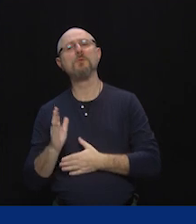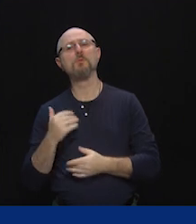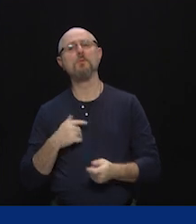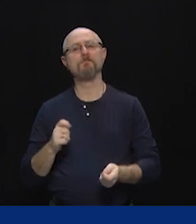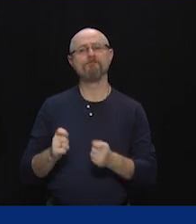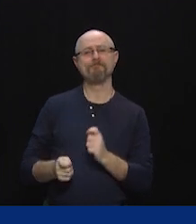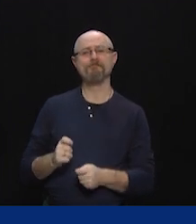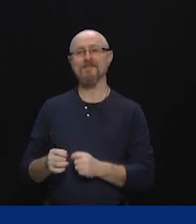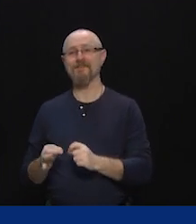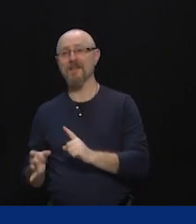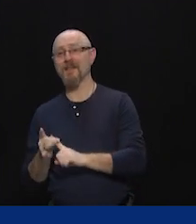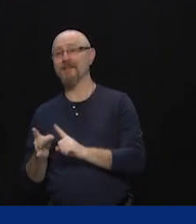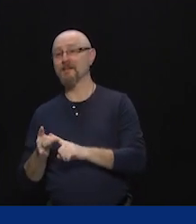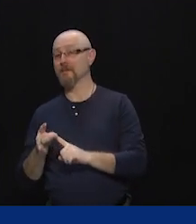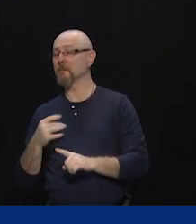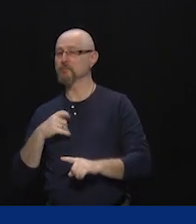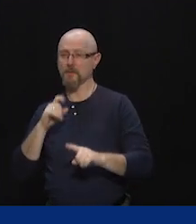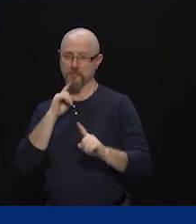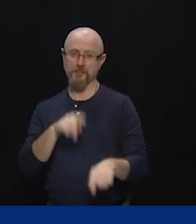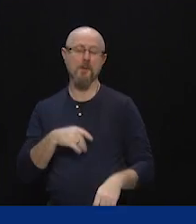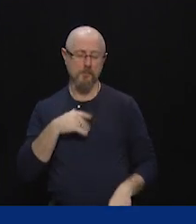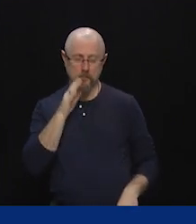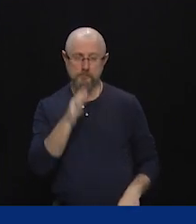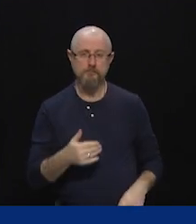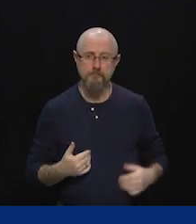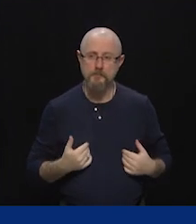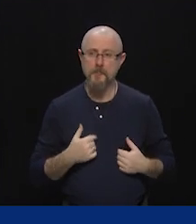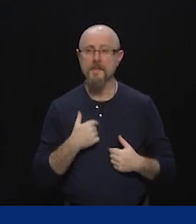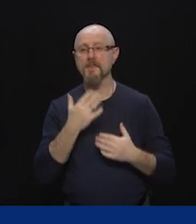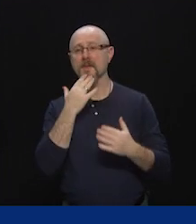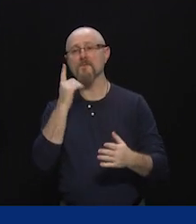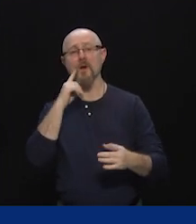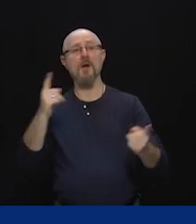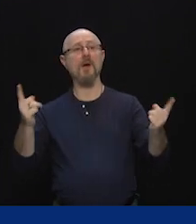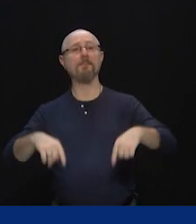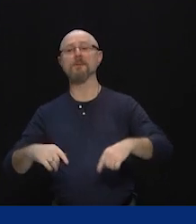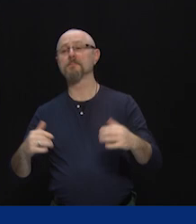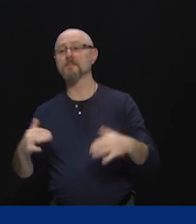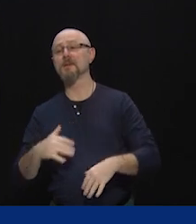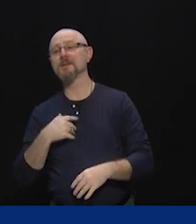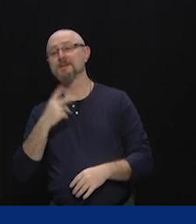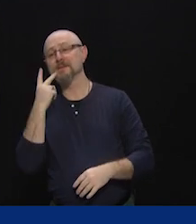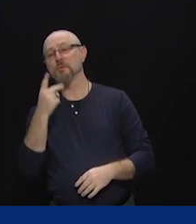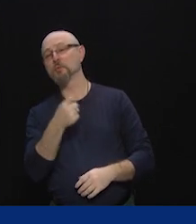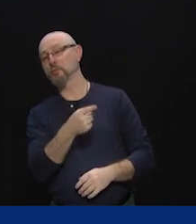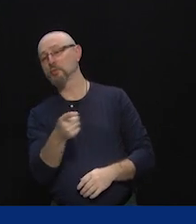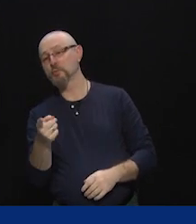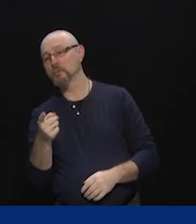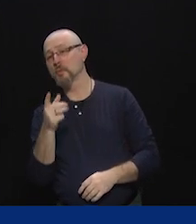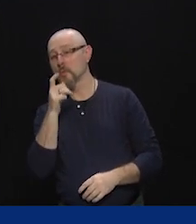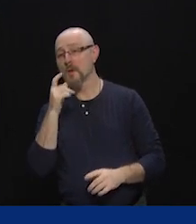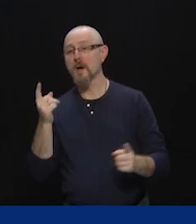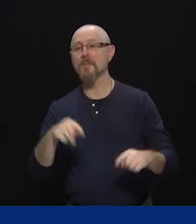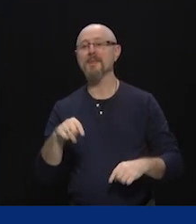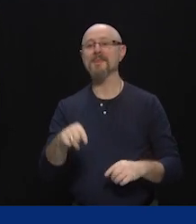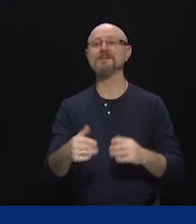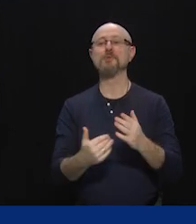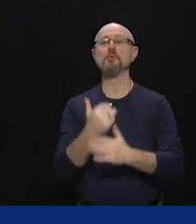that. Thanks, everyone. Thank you for coming out, and we'll see those of you who choose New Year's Eve. Bring